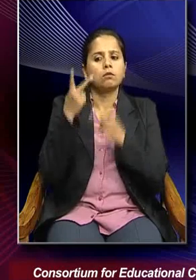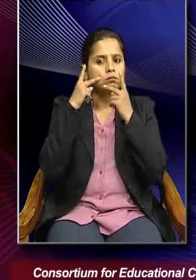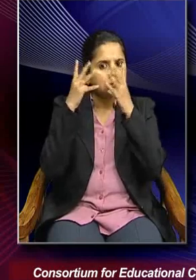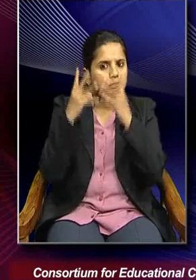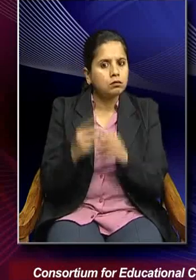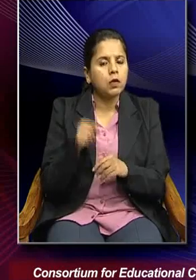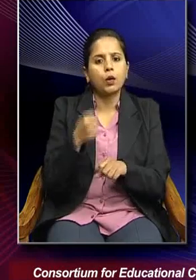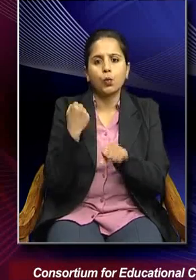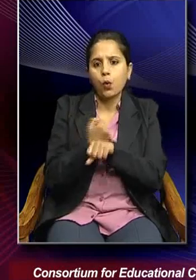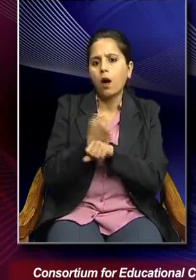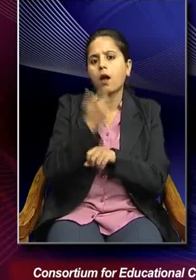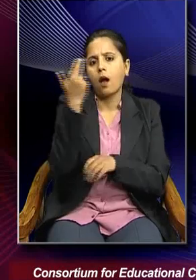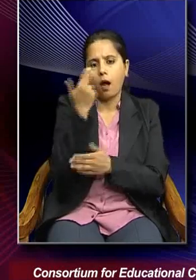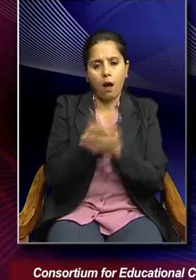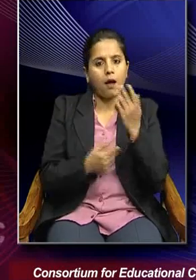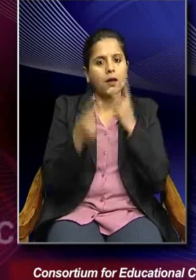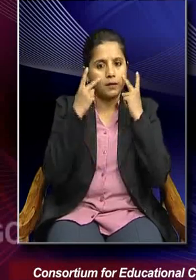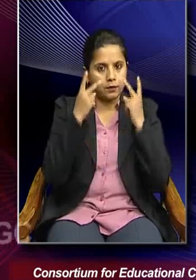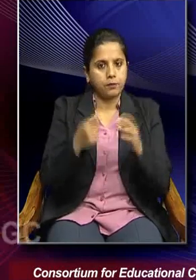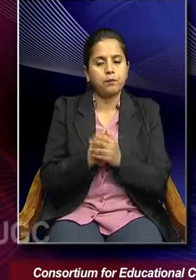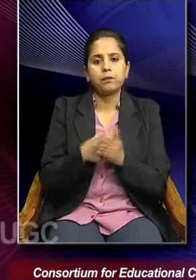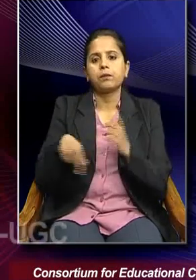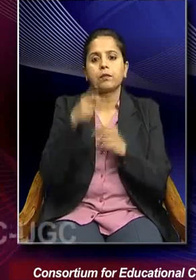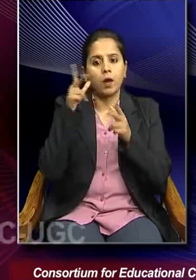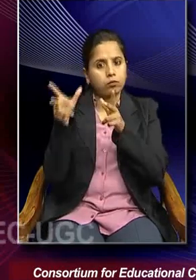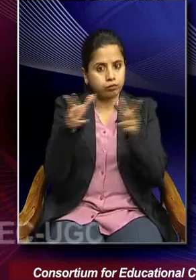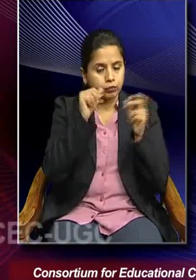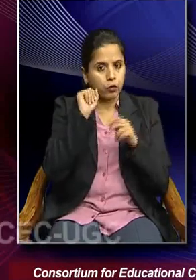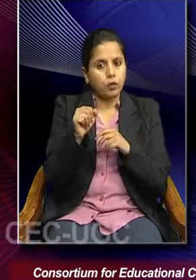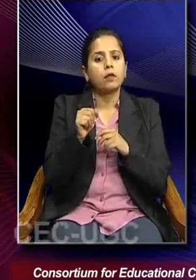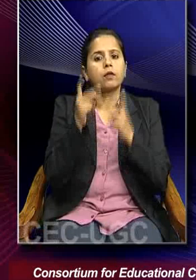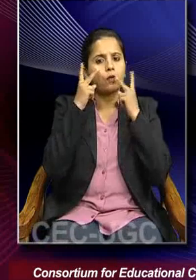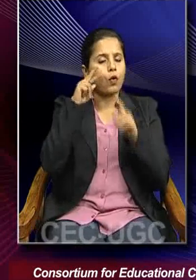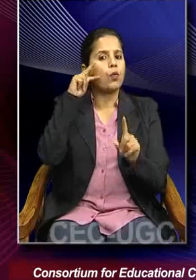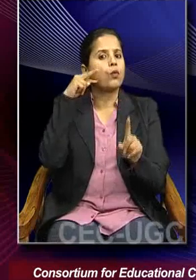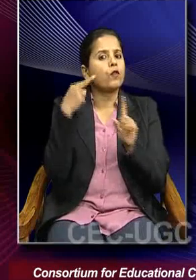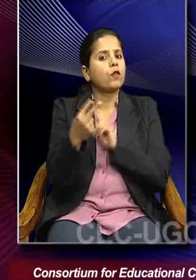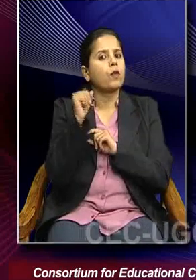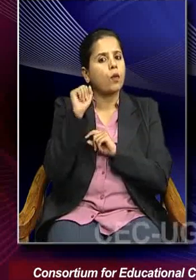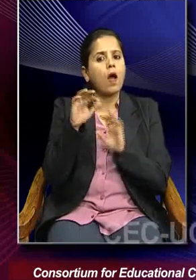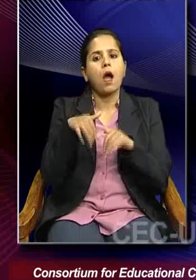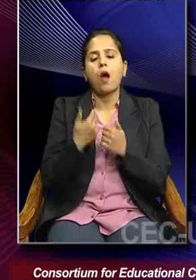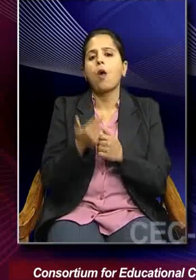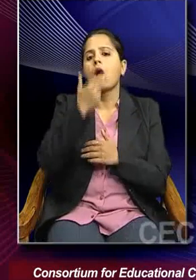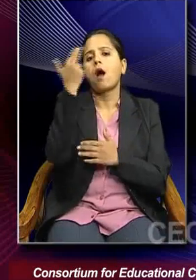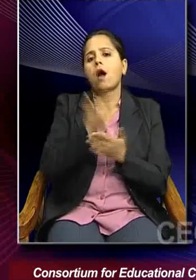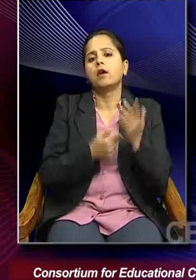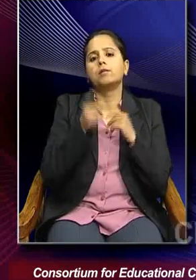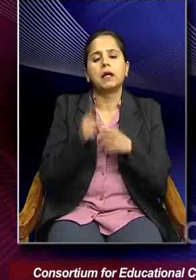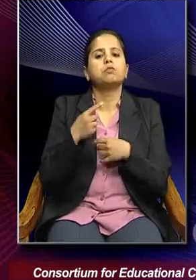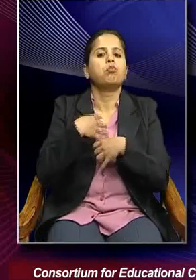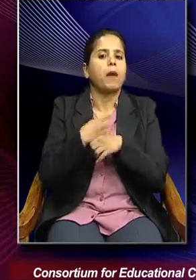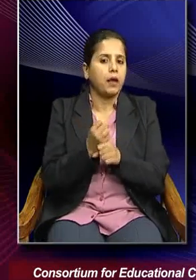evaluating the work of art from the observer's point of view and also how the art should be